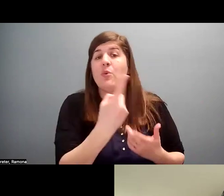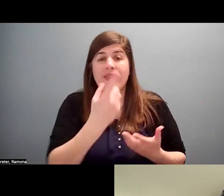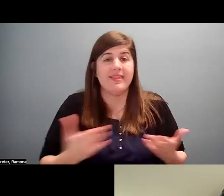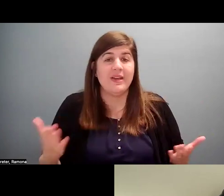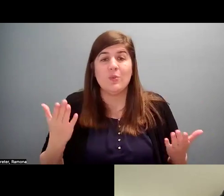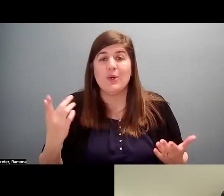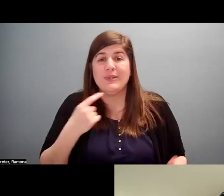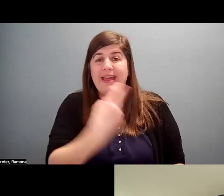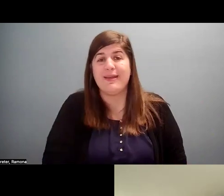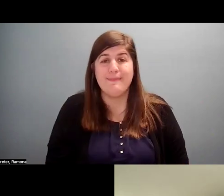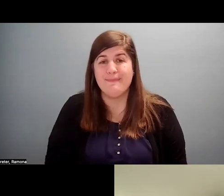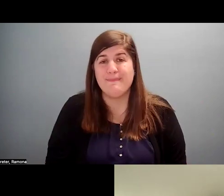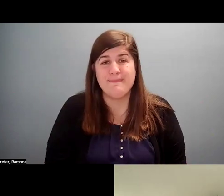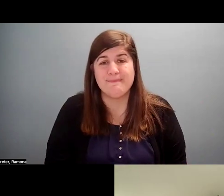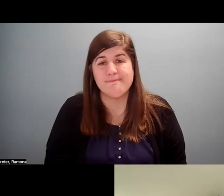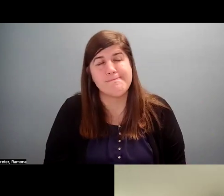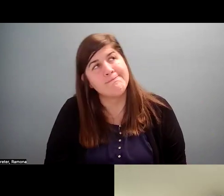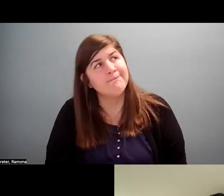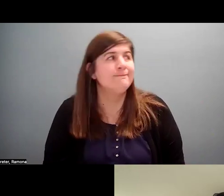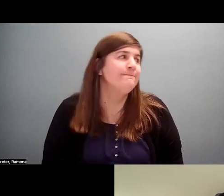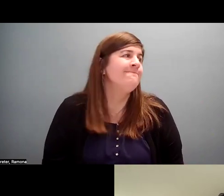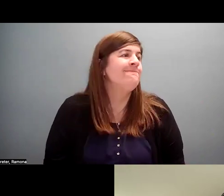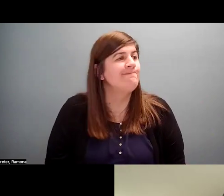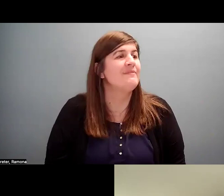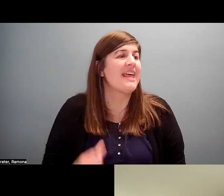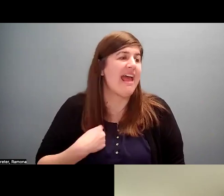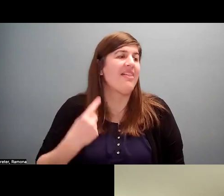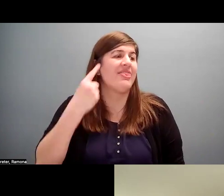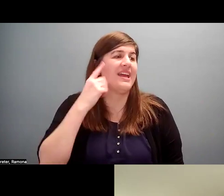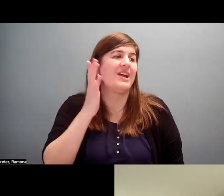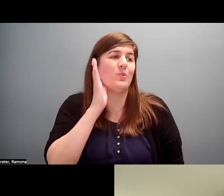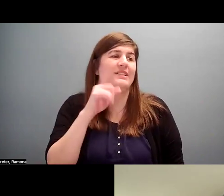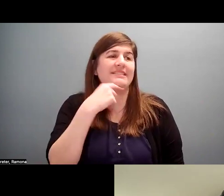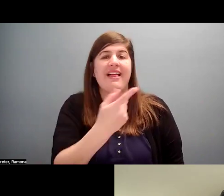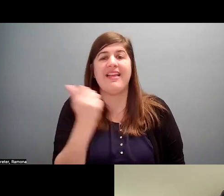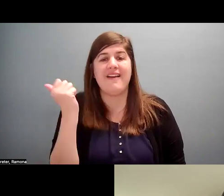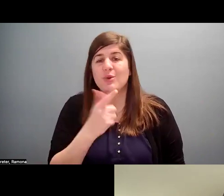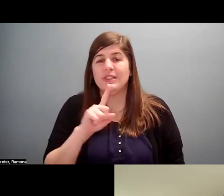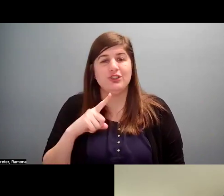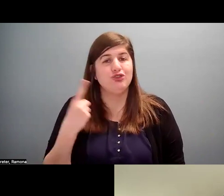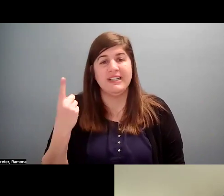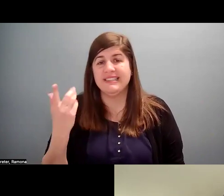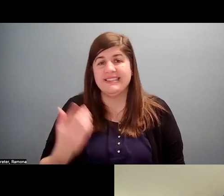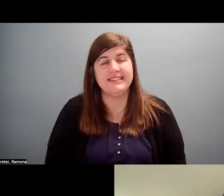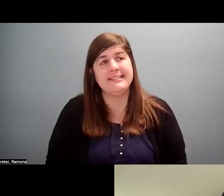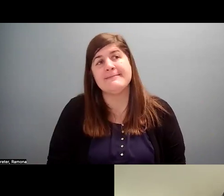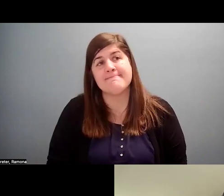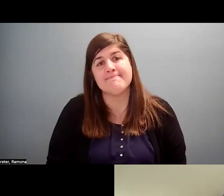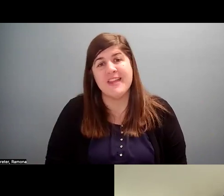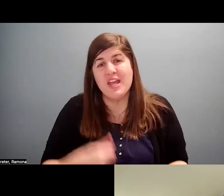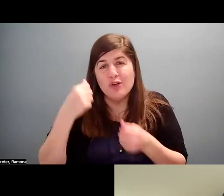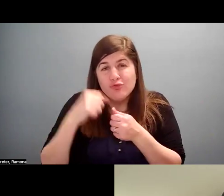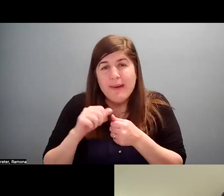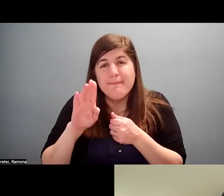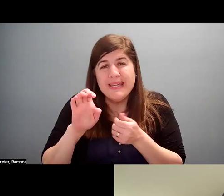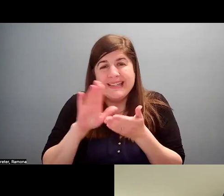them? Mm, I think I would tell everyone to just um, remember to